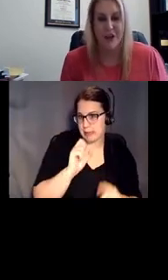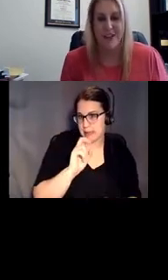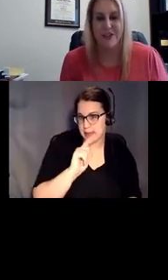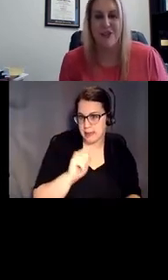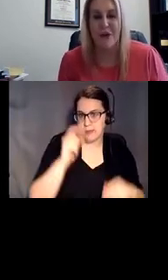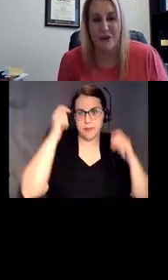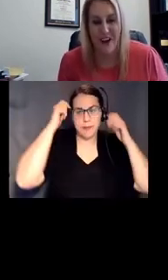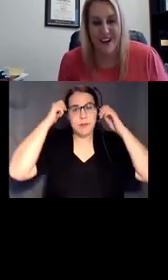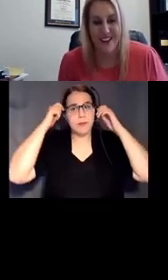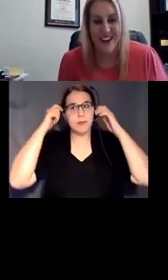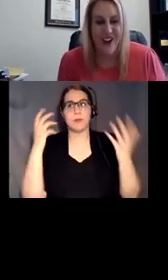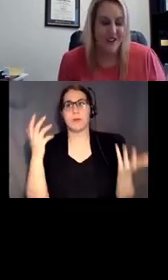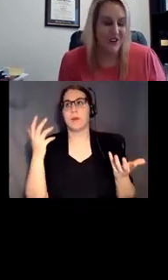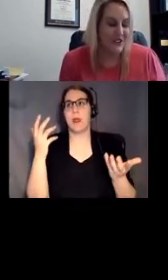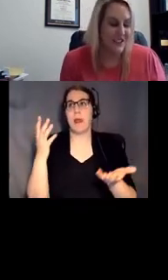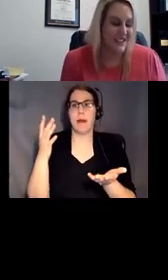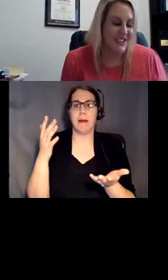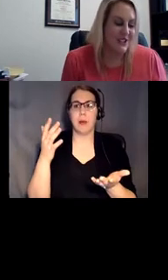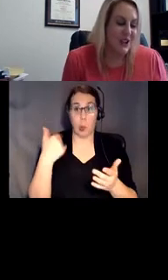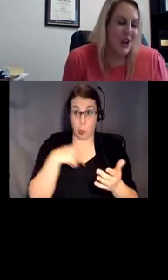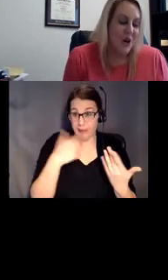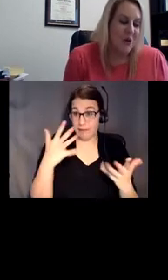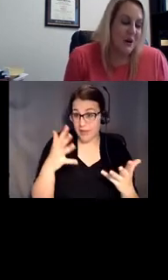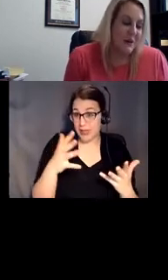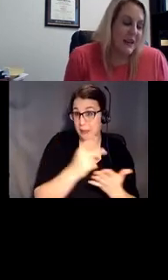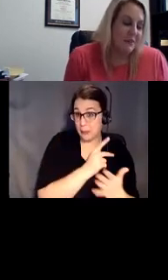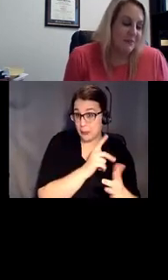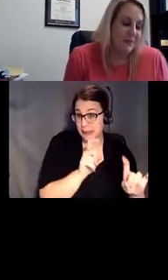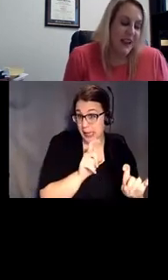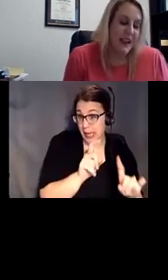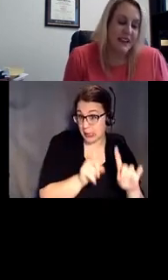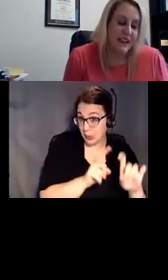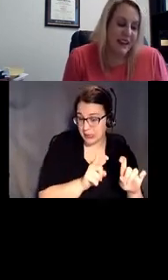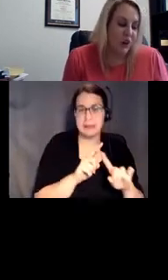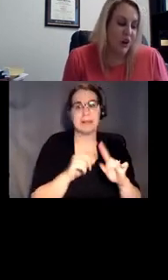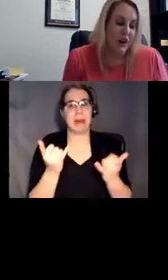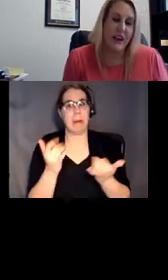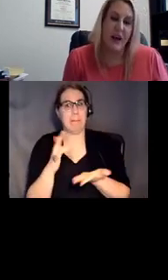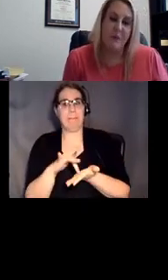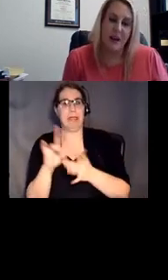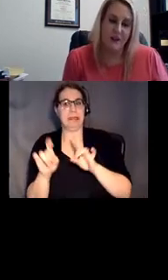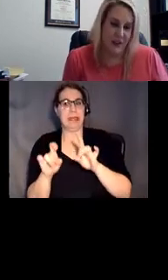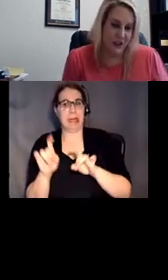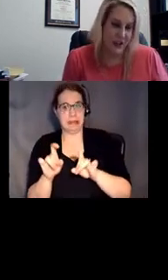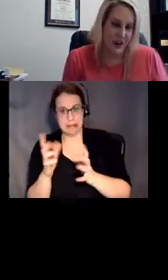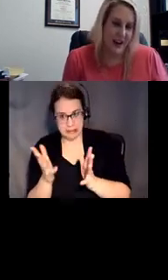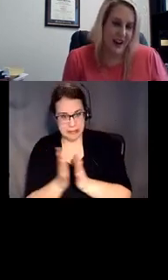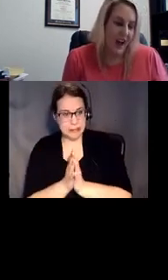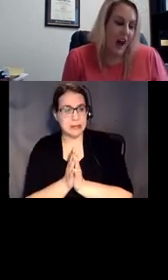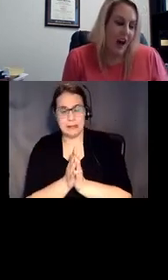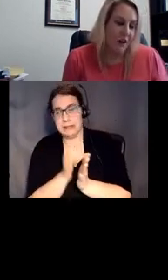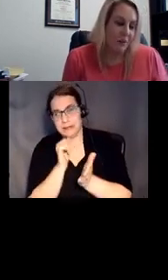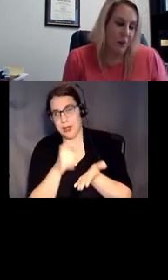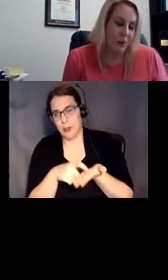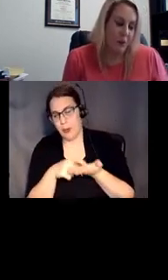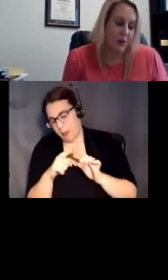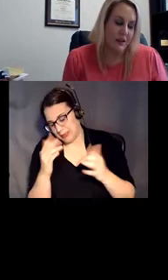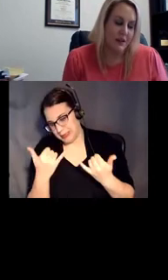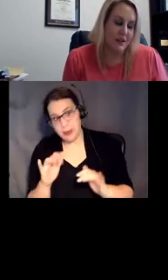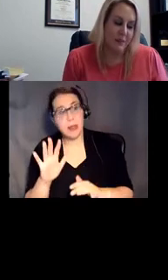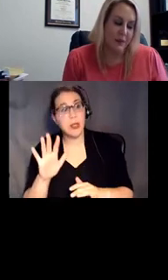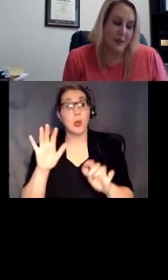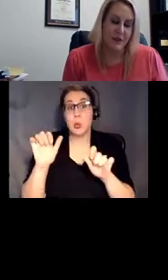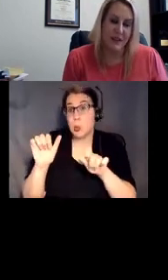question, which I guess is not required for your CEUs, would be, could a beneficiary of a